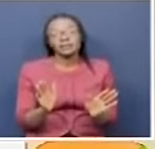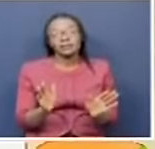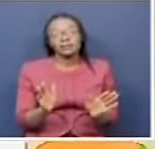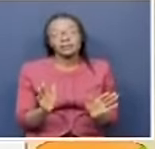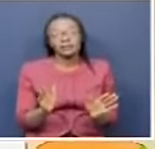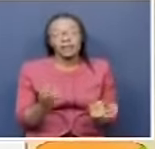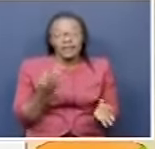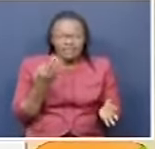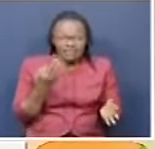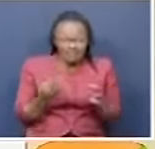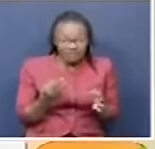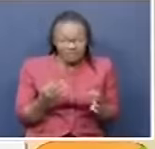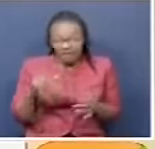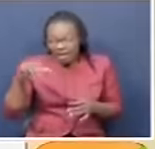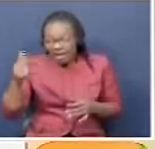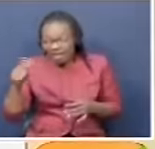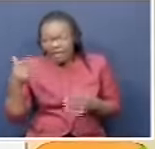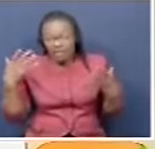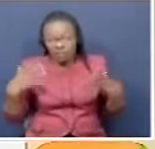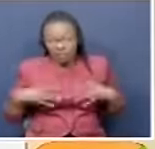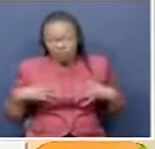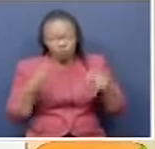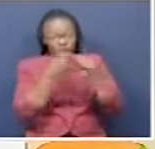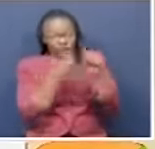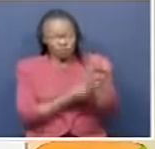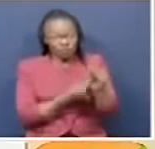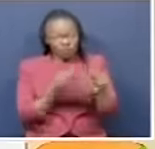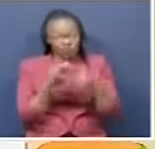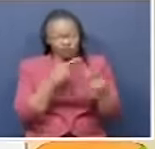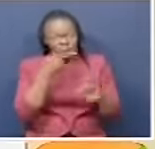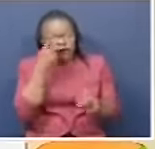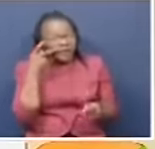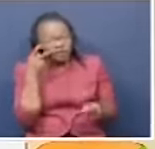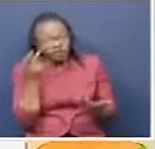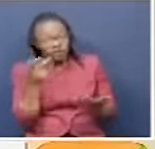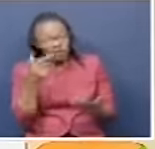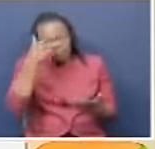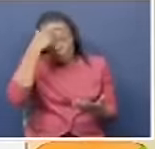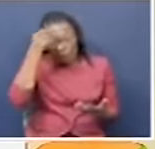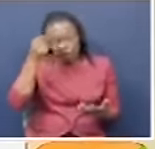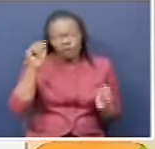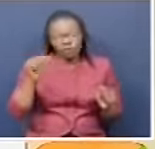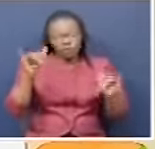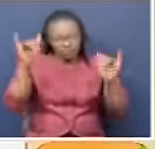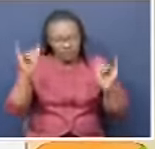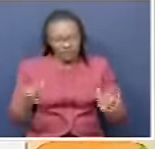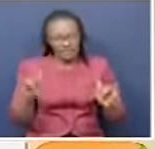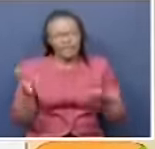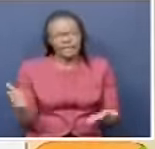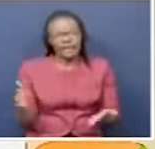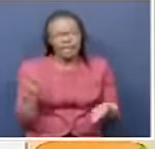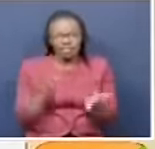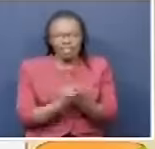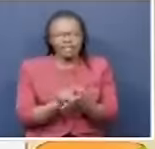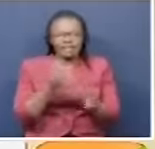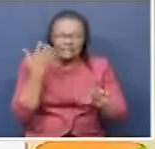if the other constituents, the other support bases for Kalonzo, Wetangula stay intact. Okay. That would be difficult